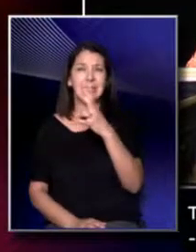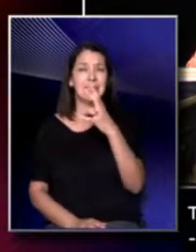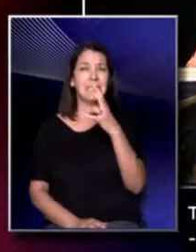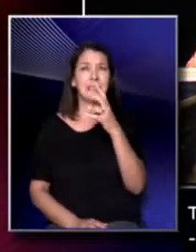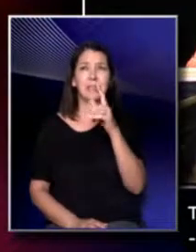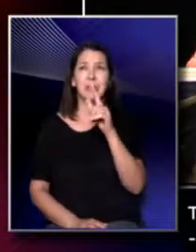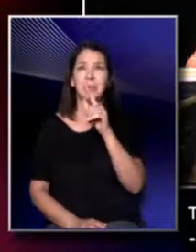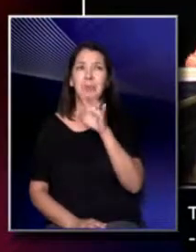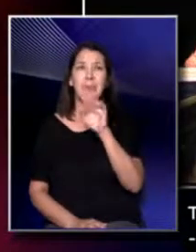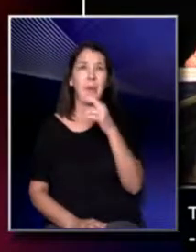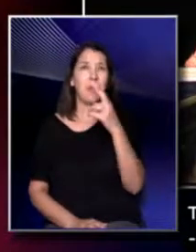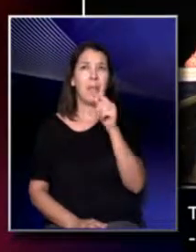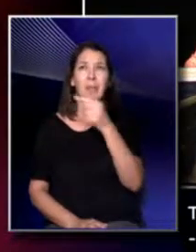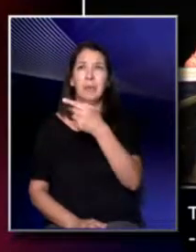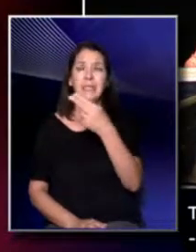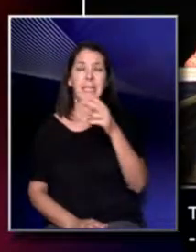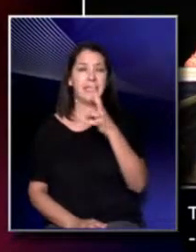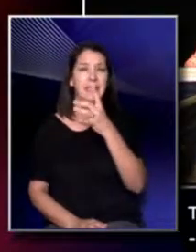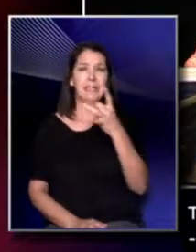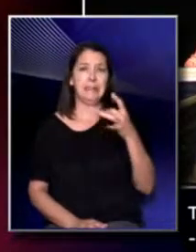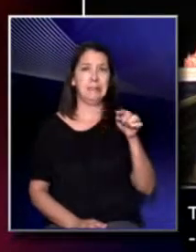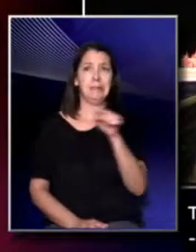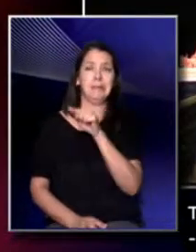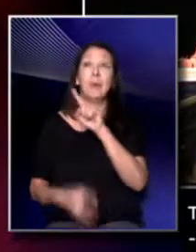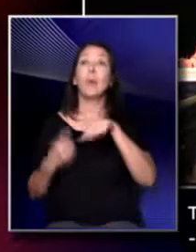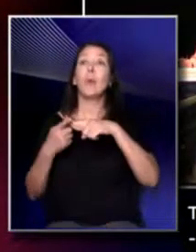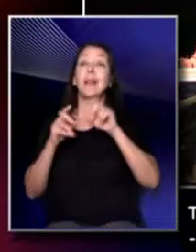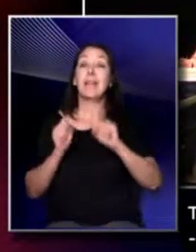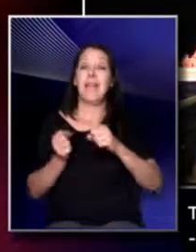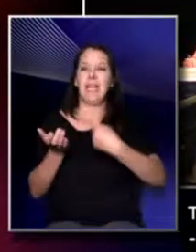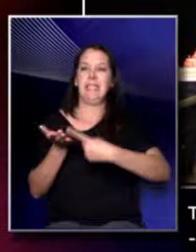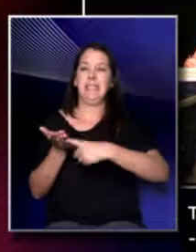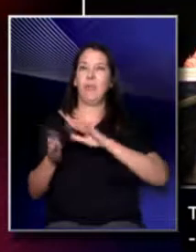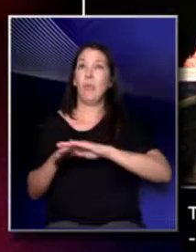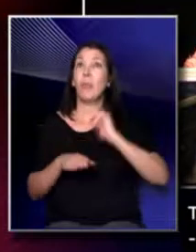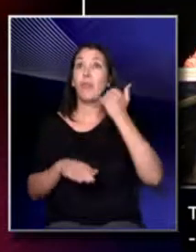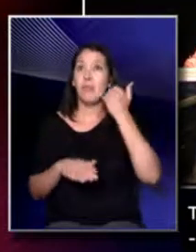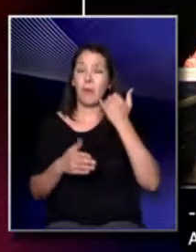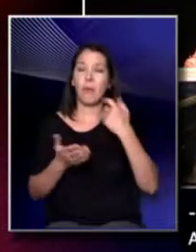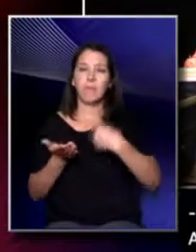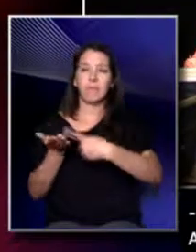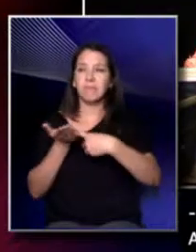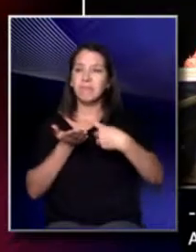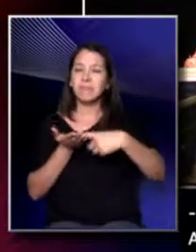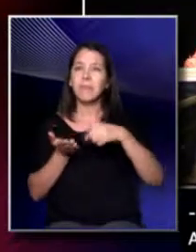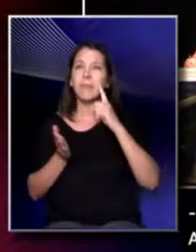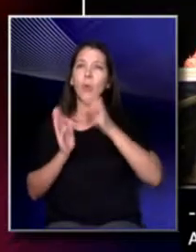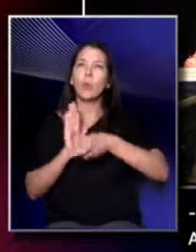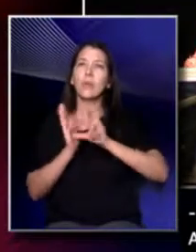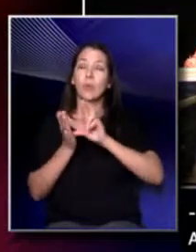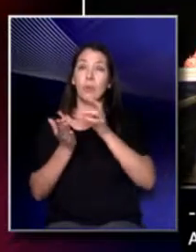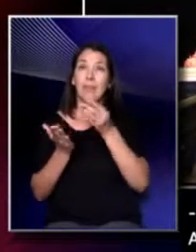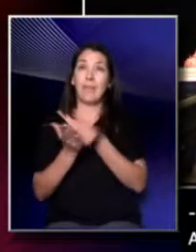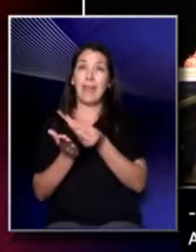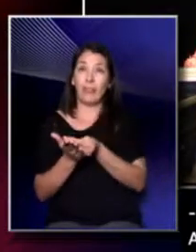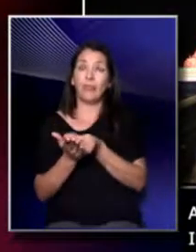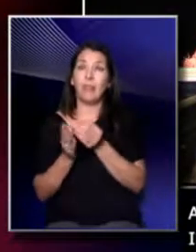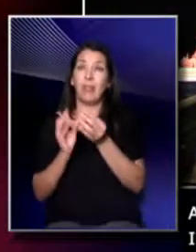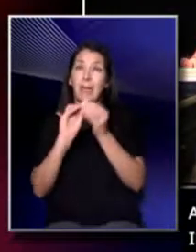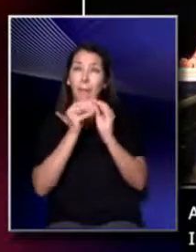in August, and see if one of them works for a telephonic review of the financial numbers. And then